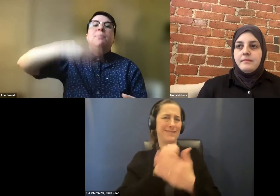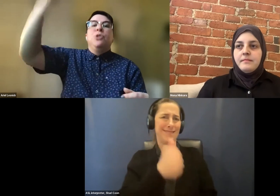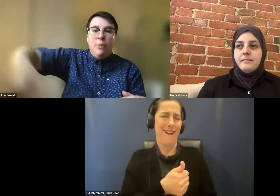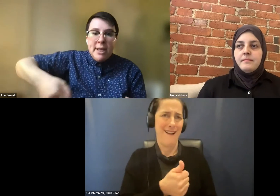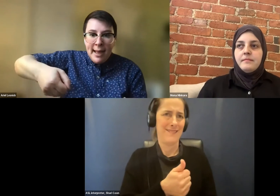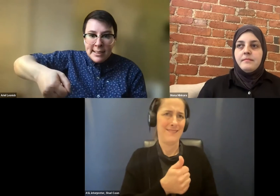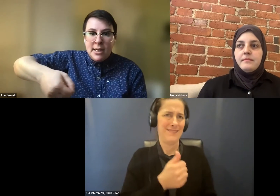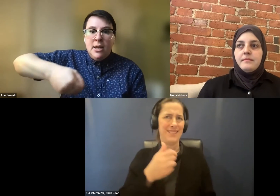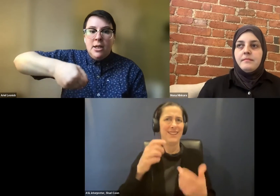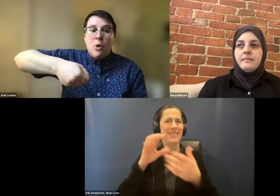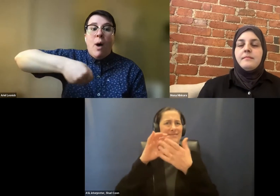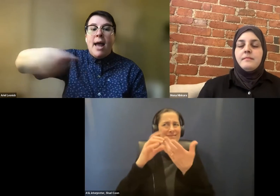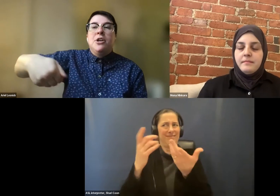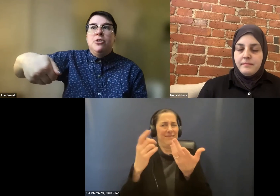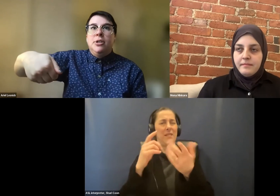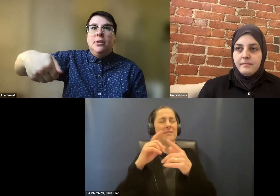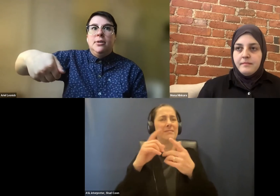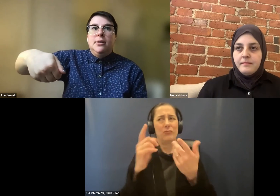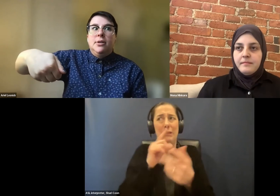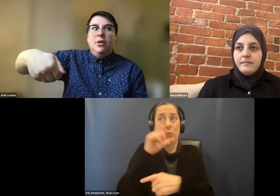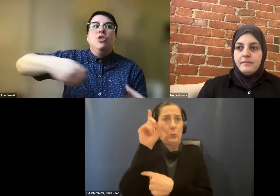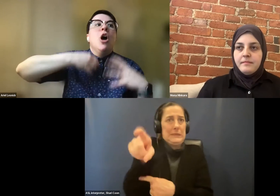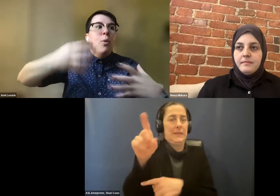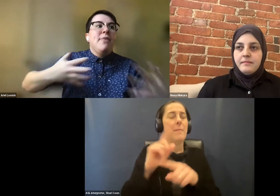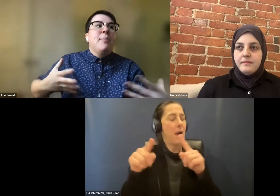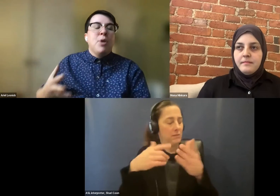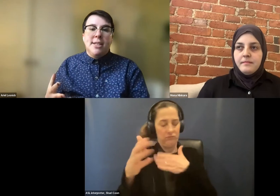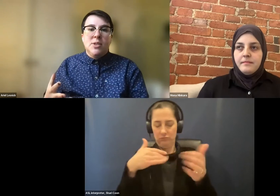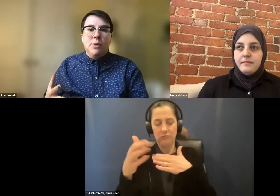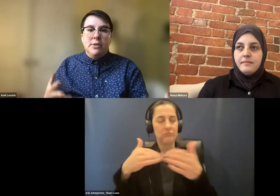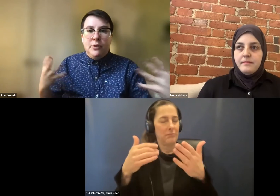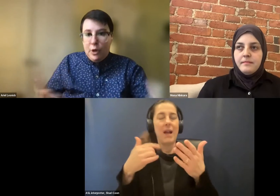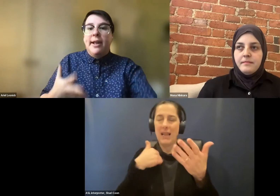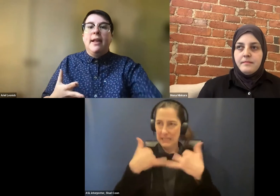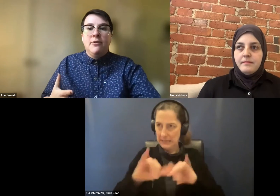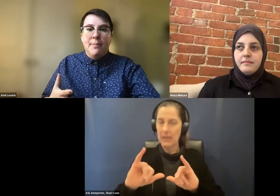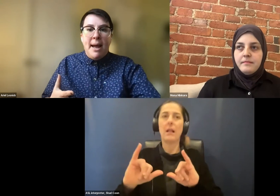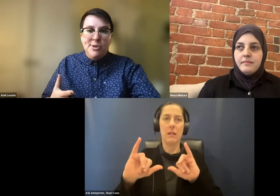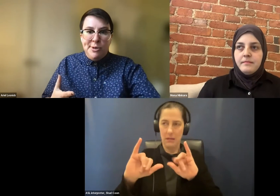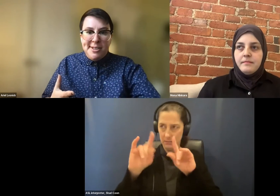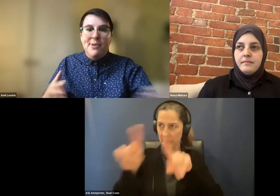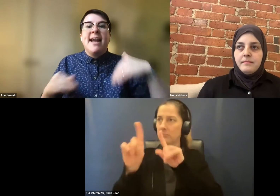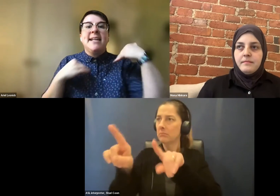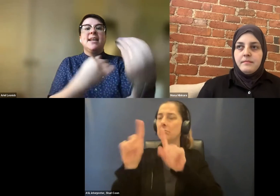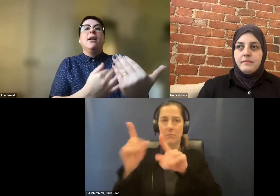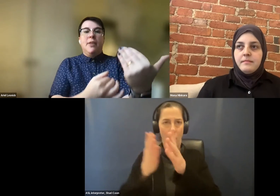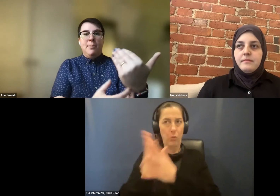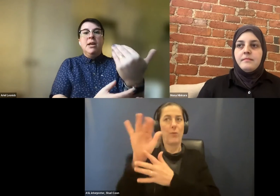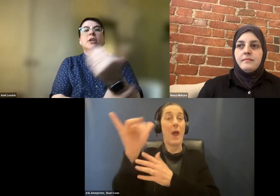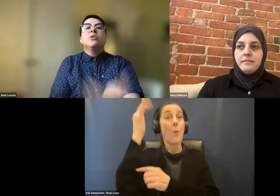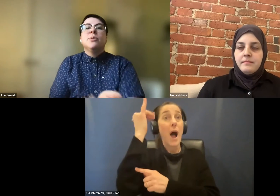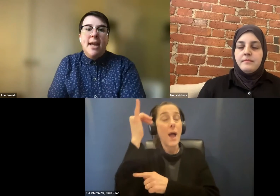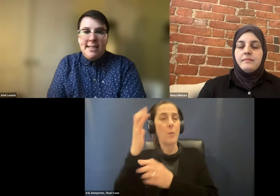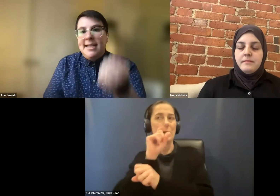to keep doing that so I could know what that process was looking like for my students, so that I could tell